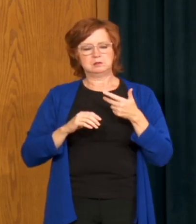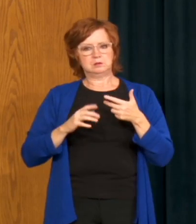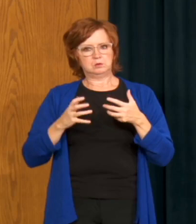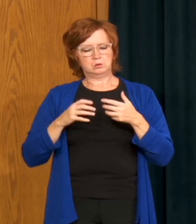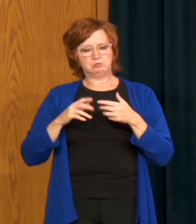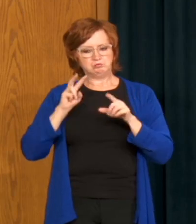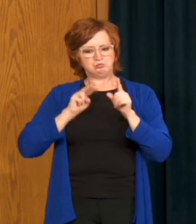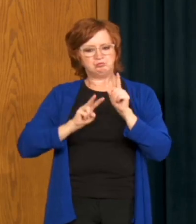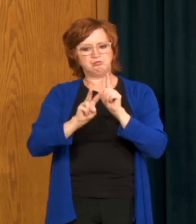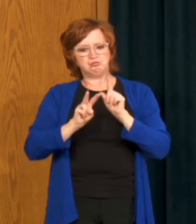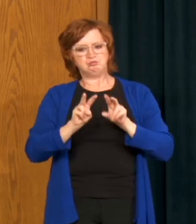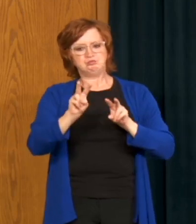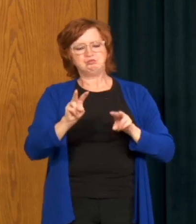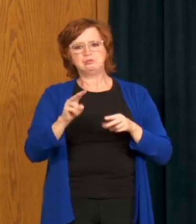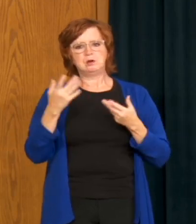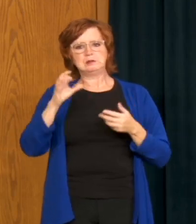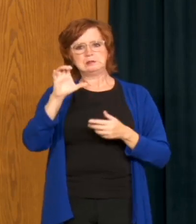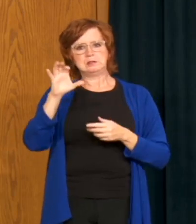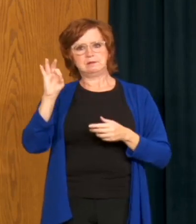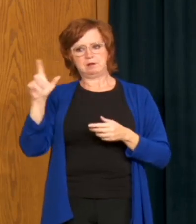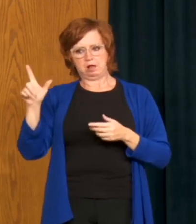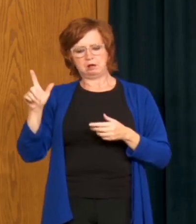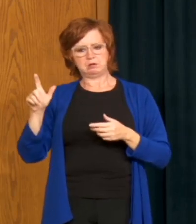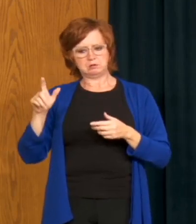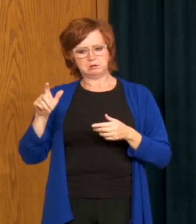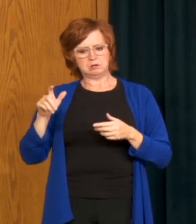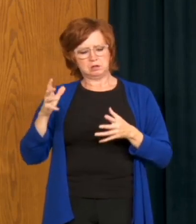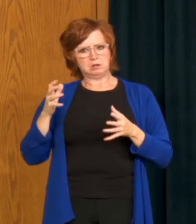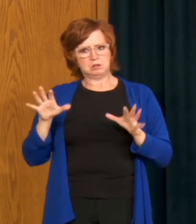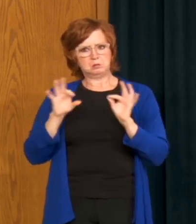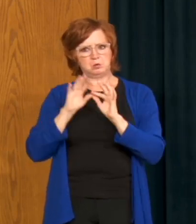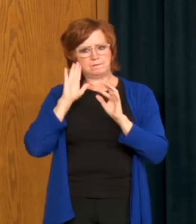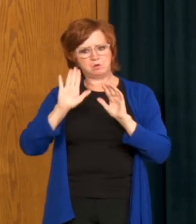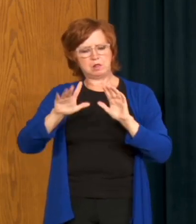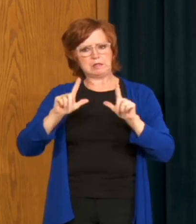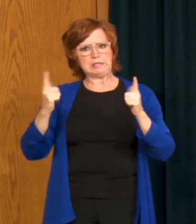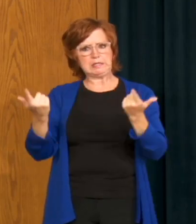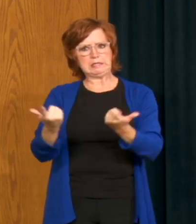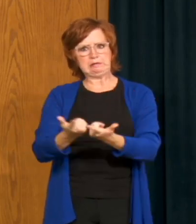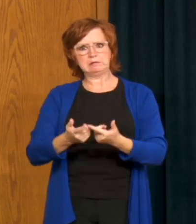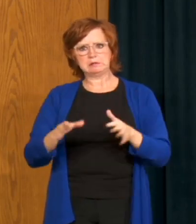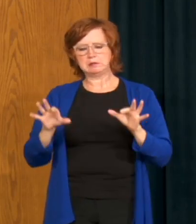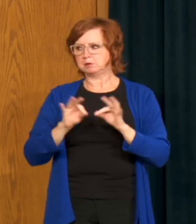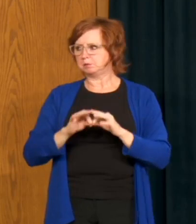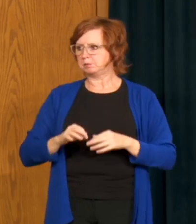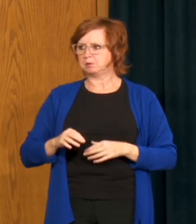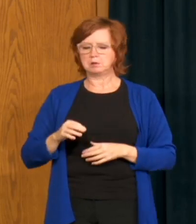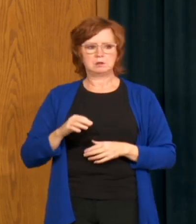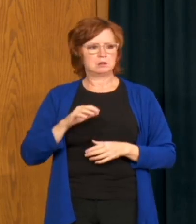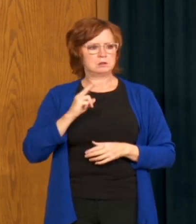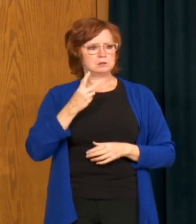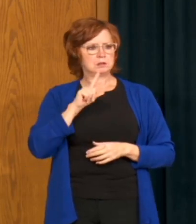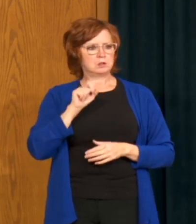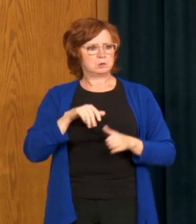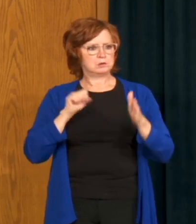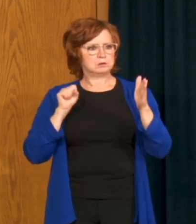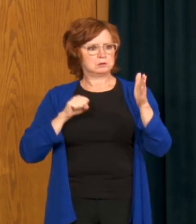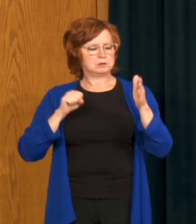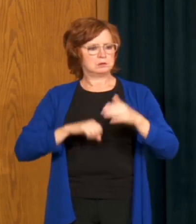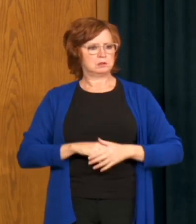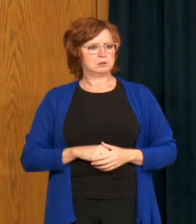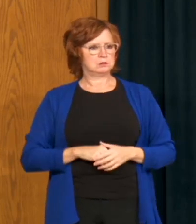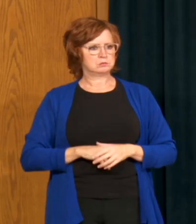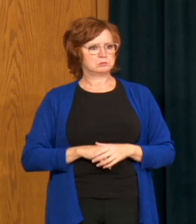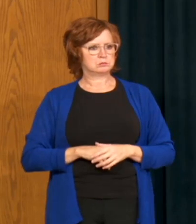league where our Rough Riders can play not only this year but in years to come. Follow-up question, Arthur? Yeah, but what do